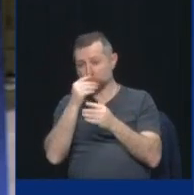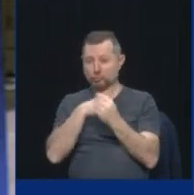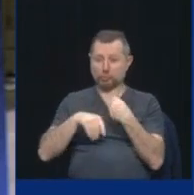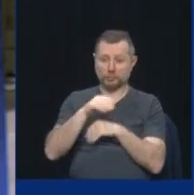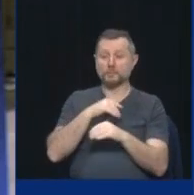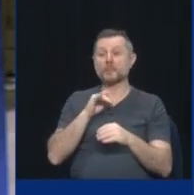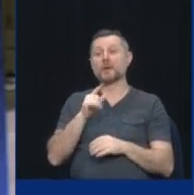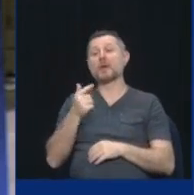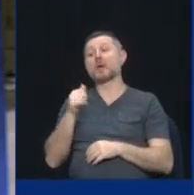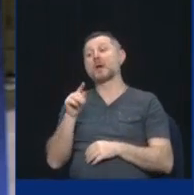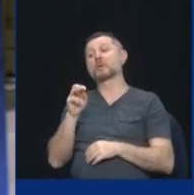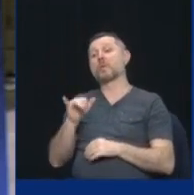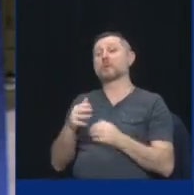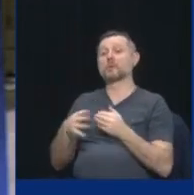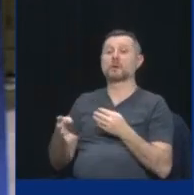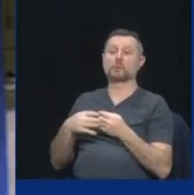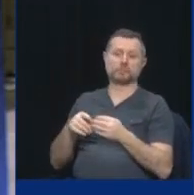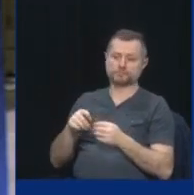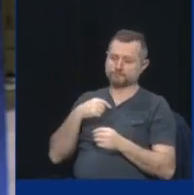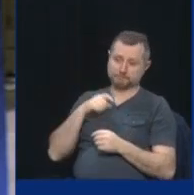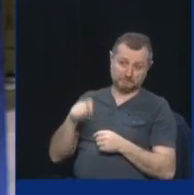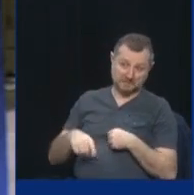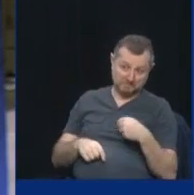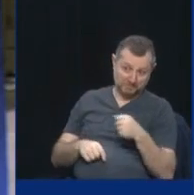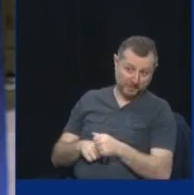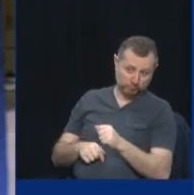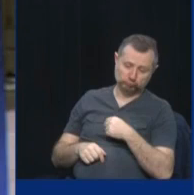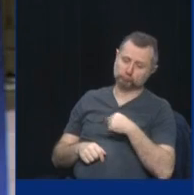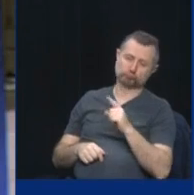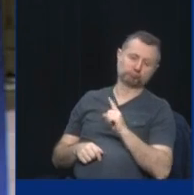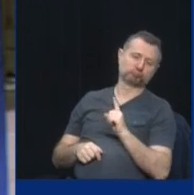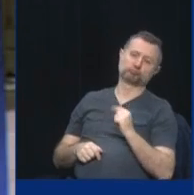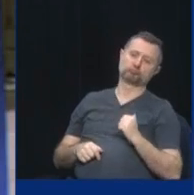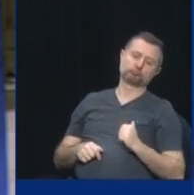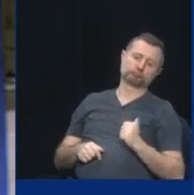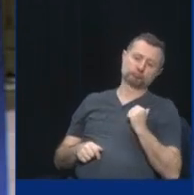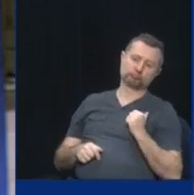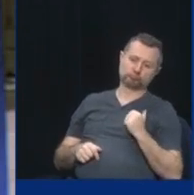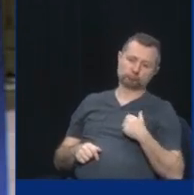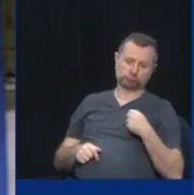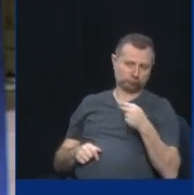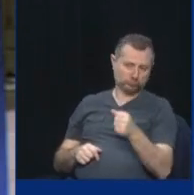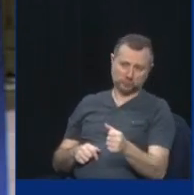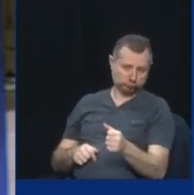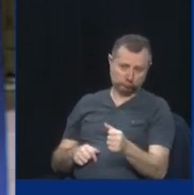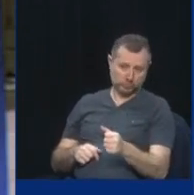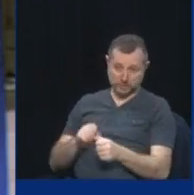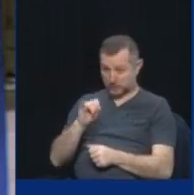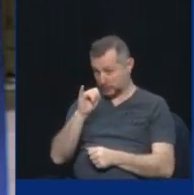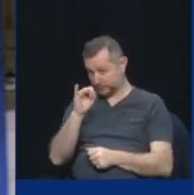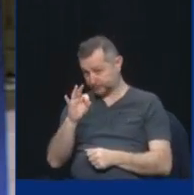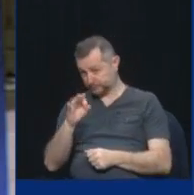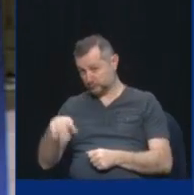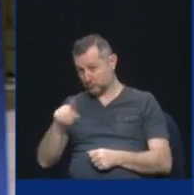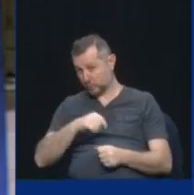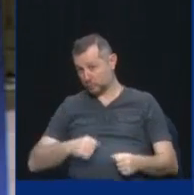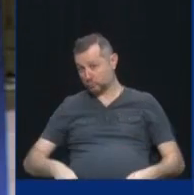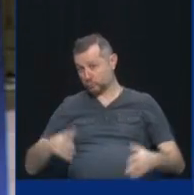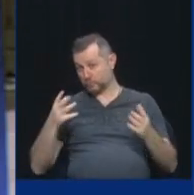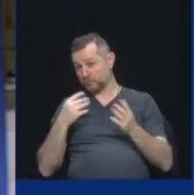pay. And I'm not going to pay unless it is a smart, efficient, effective